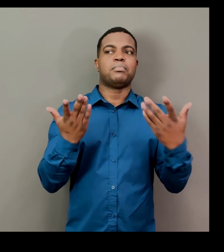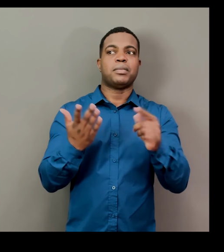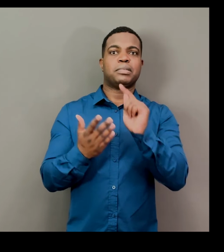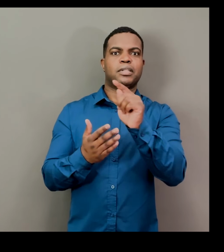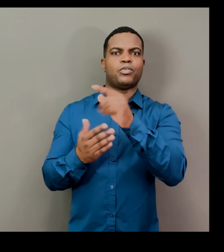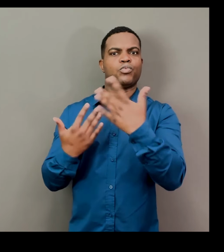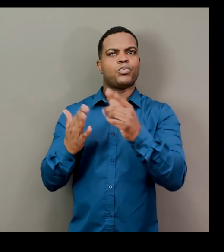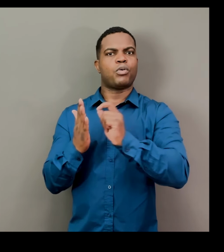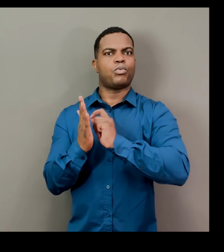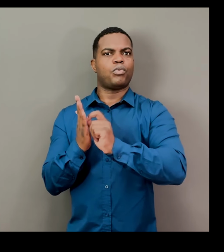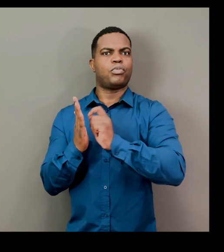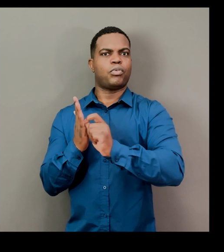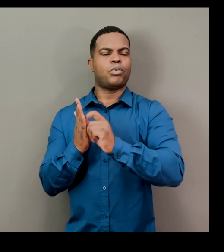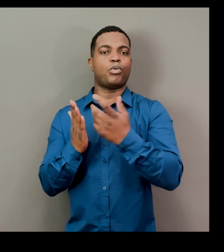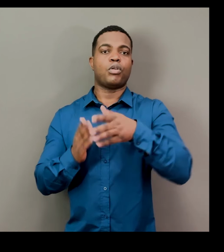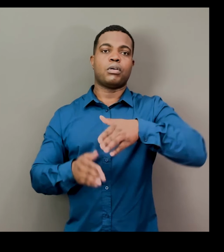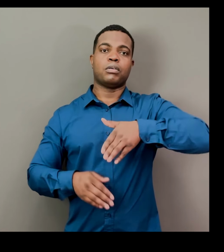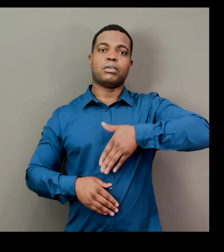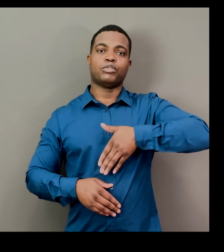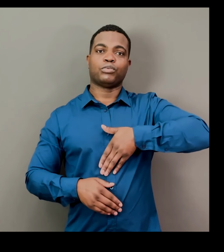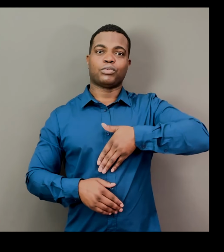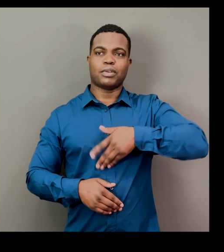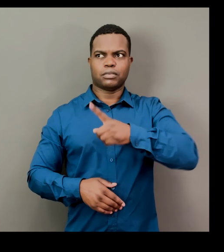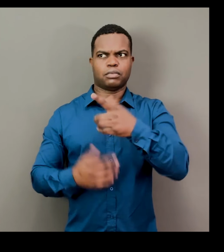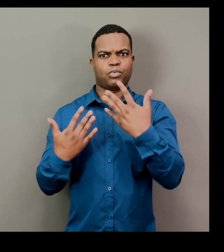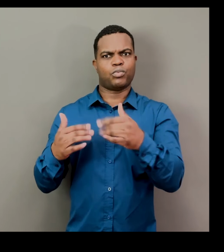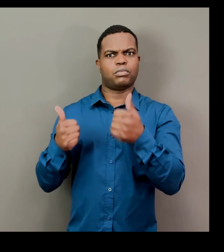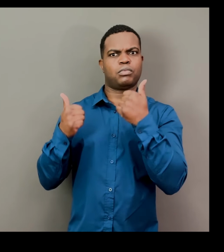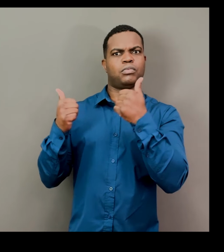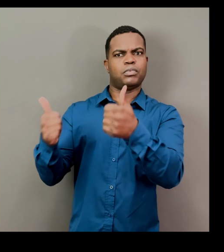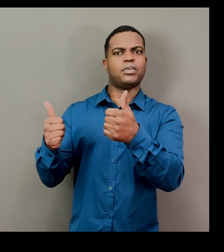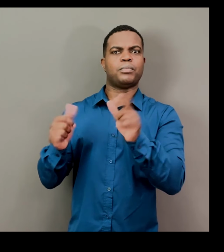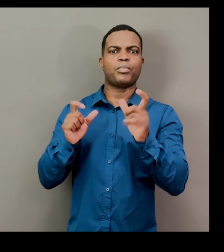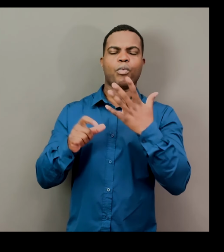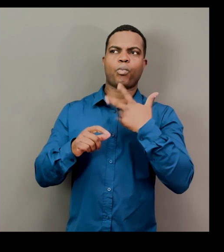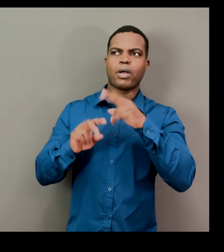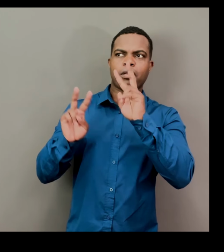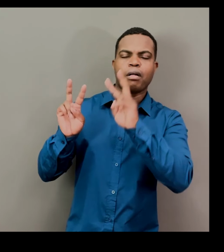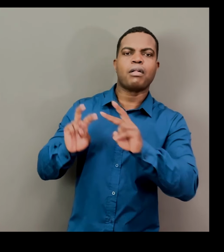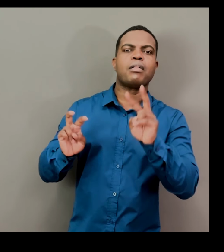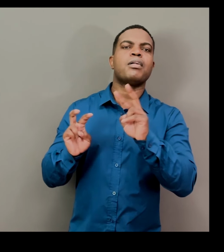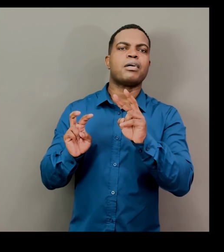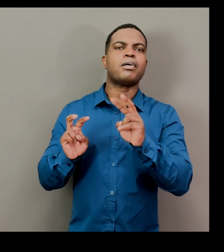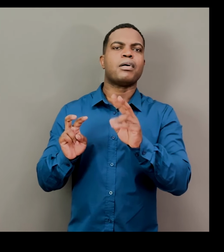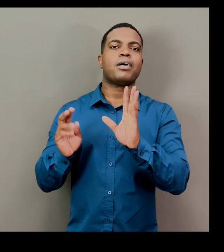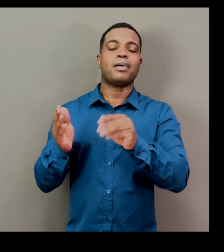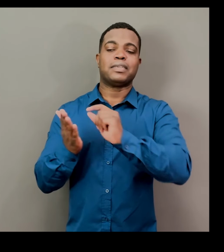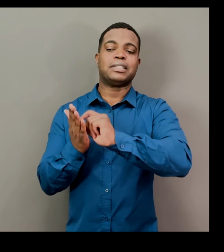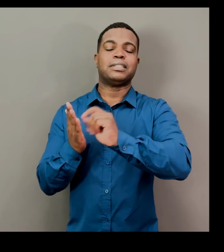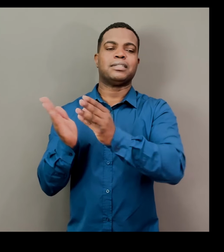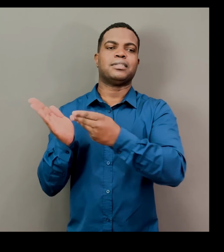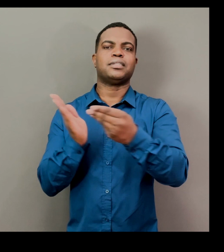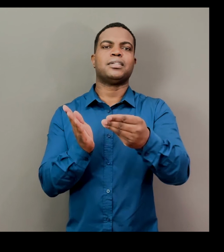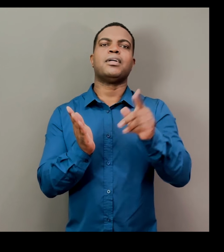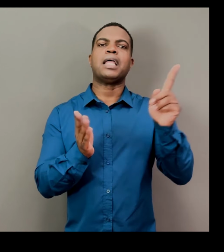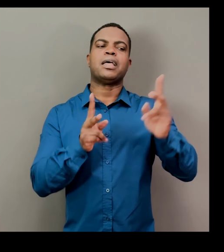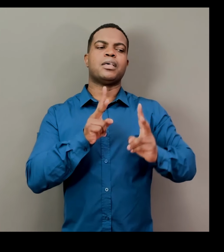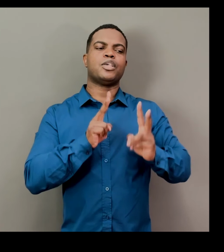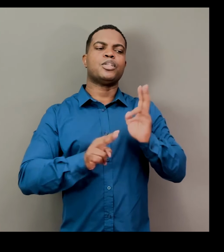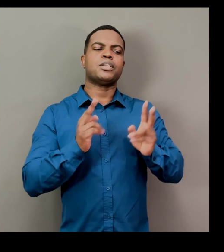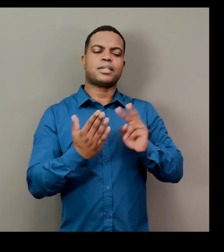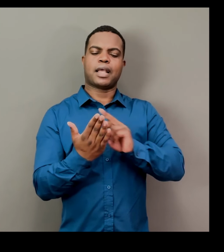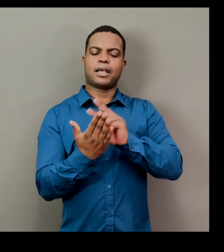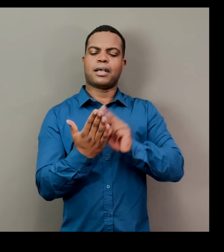audience by authors or journalists who have consulted reliable sources and vetted through an editor. These sources